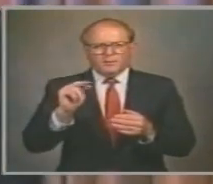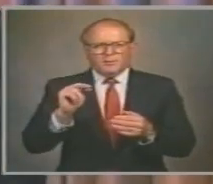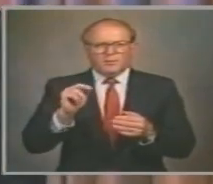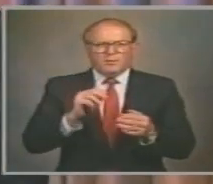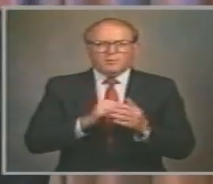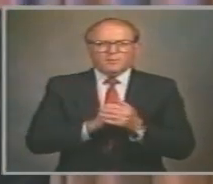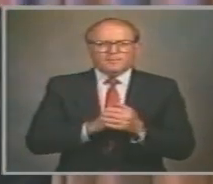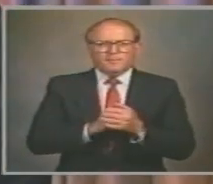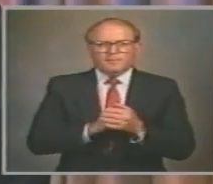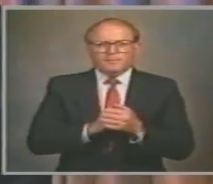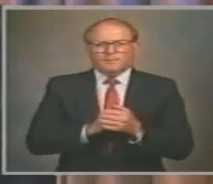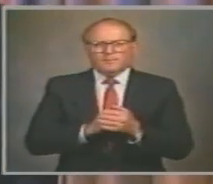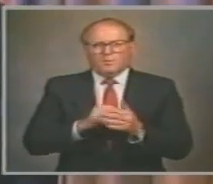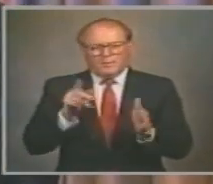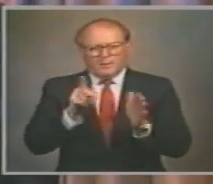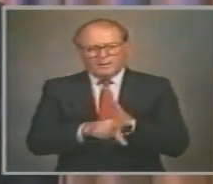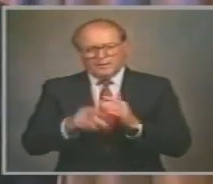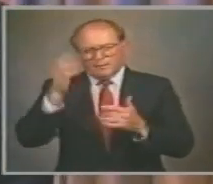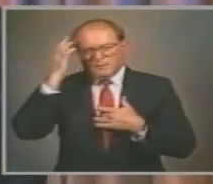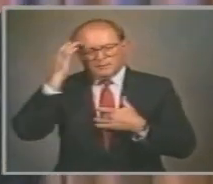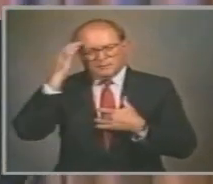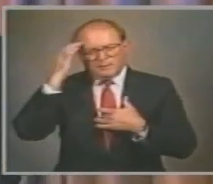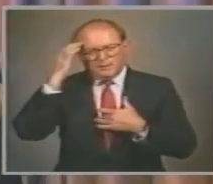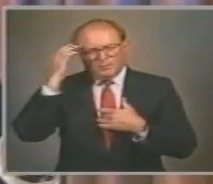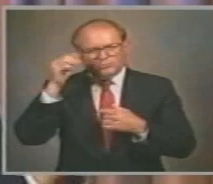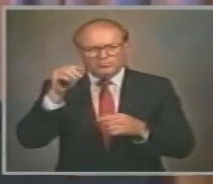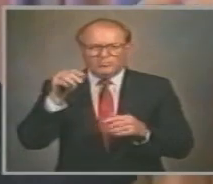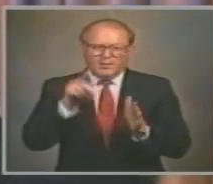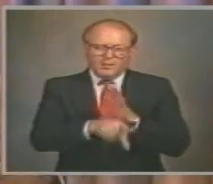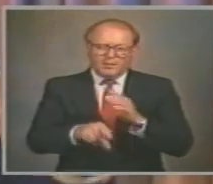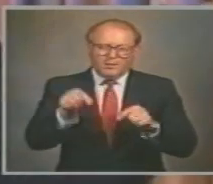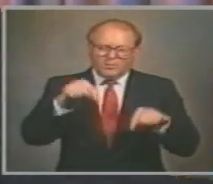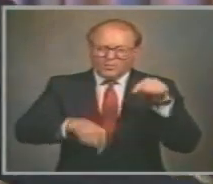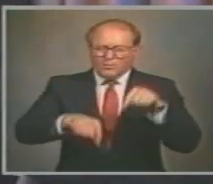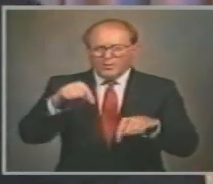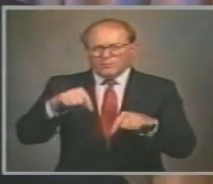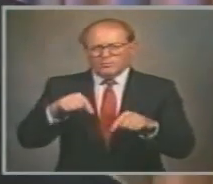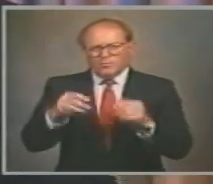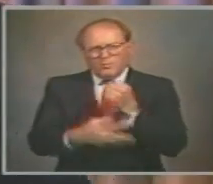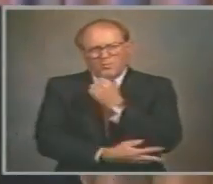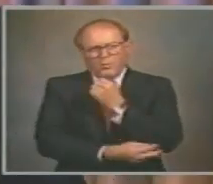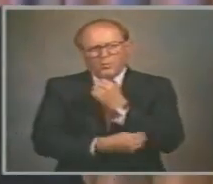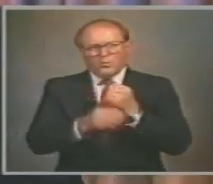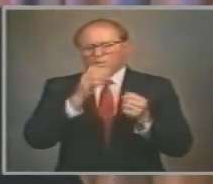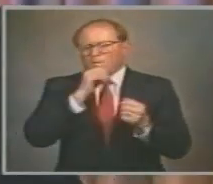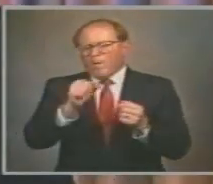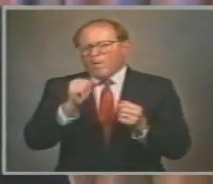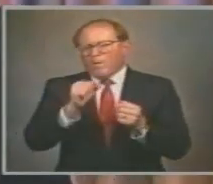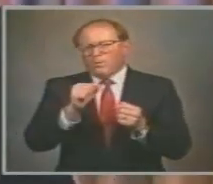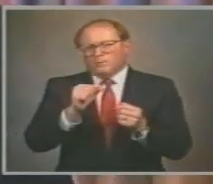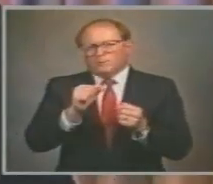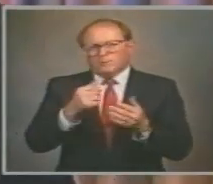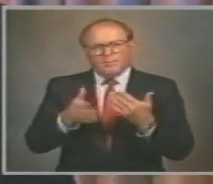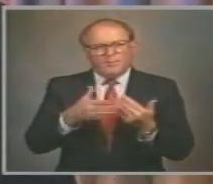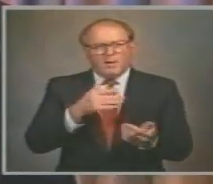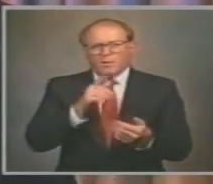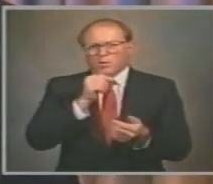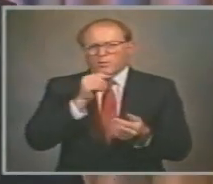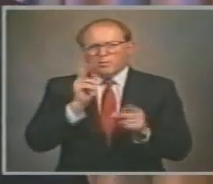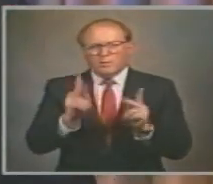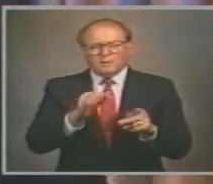the murder of the sick, the maimed, the non-productive, the unwanted, the poor, the elderly, whoever they might be.